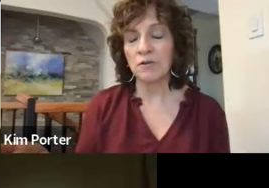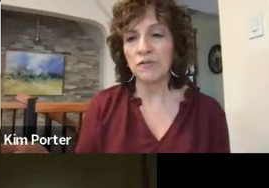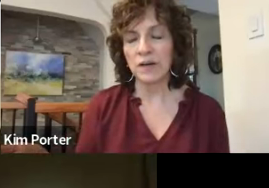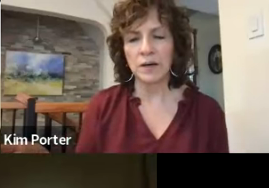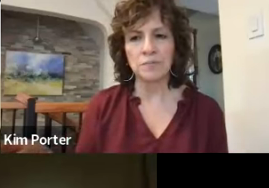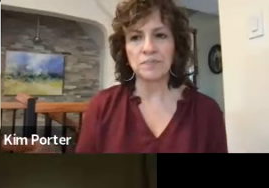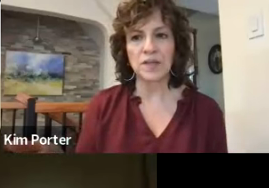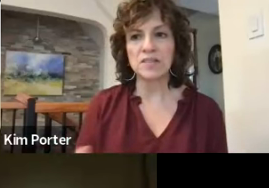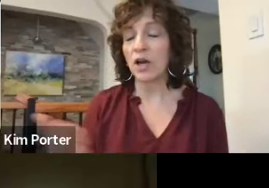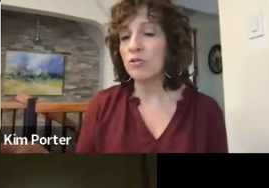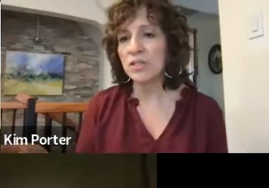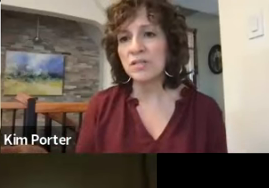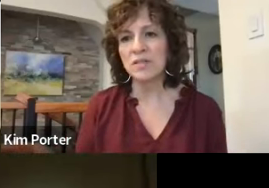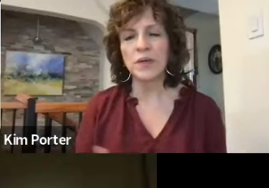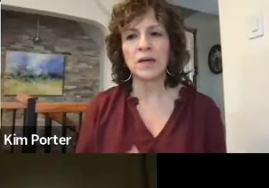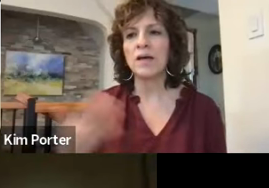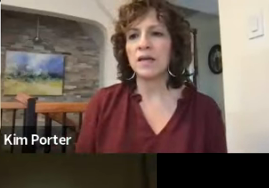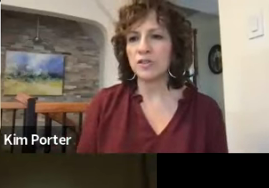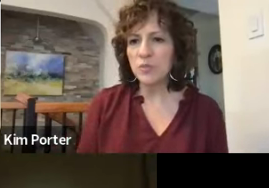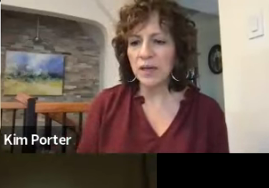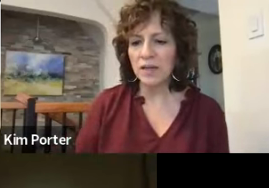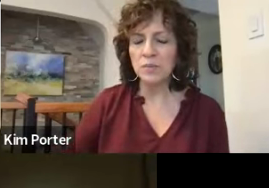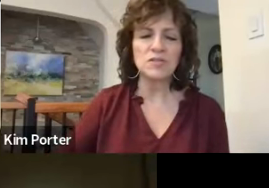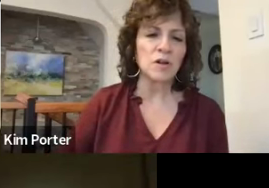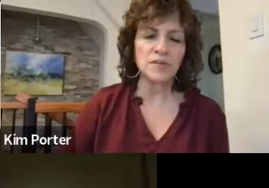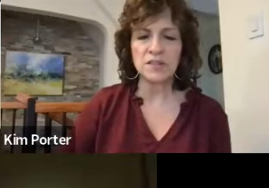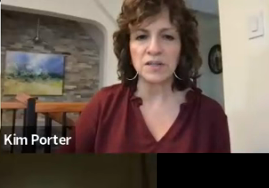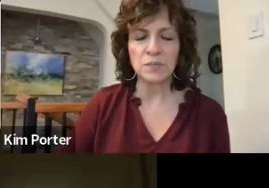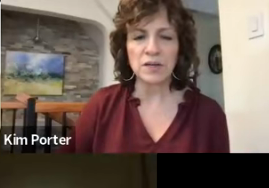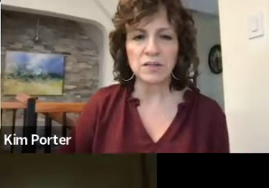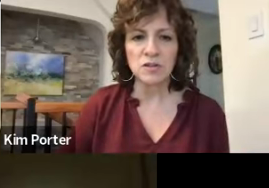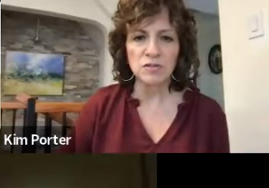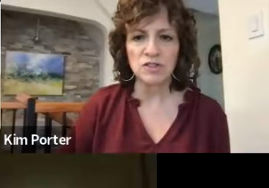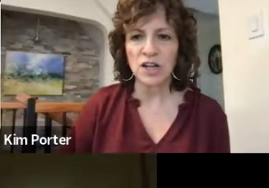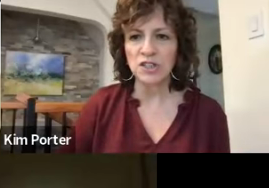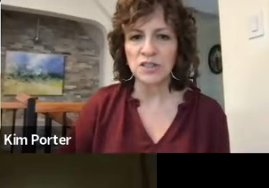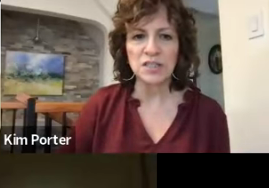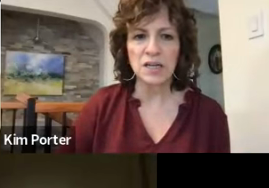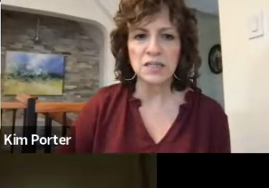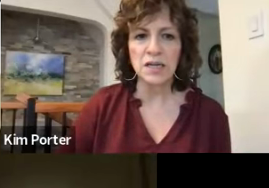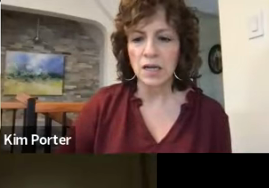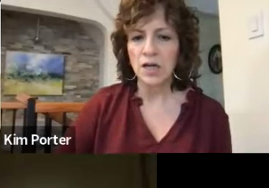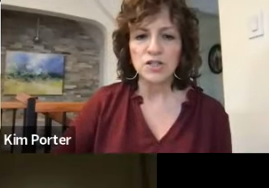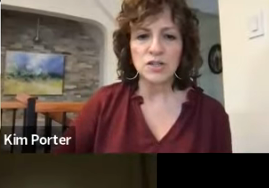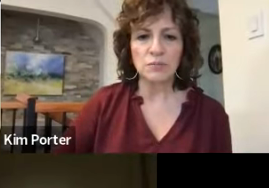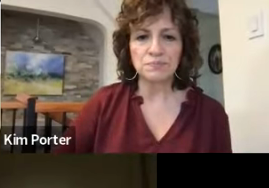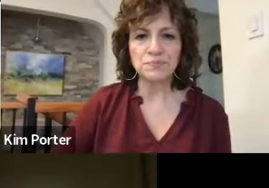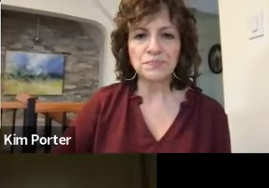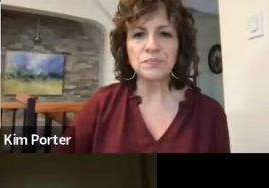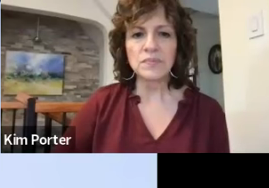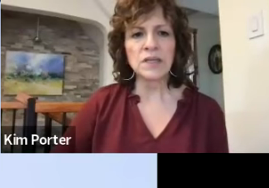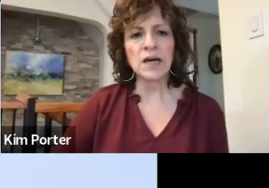co-occurrence of psychosis that's being induced by cannabis use. All of these things make it so challenging these days.